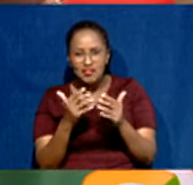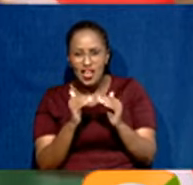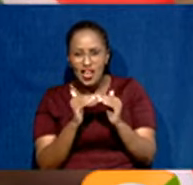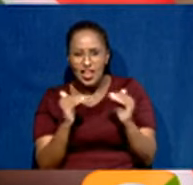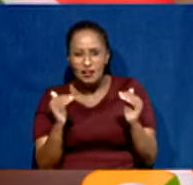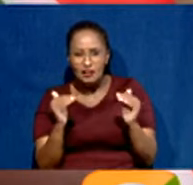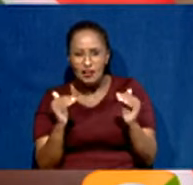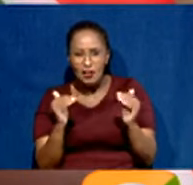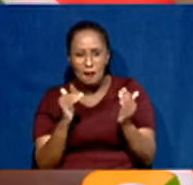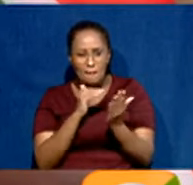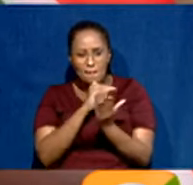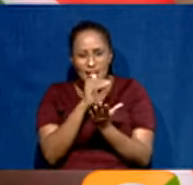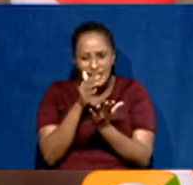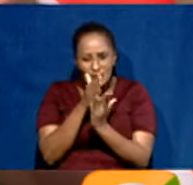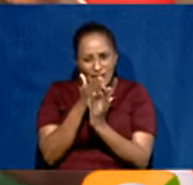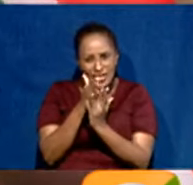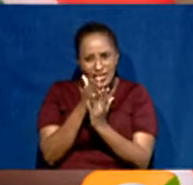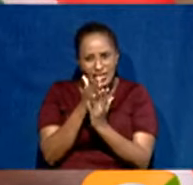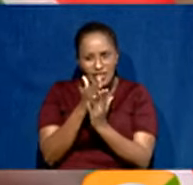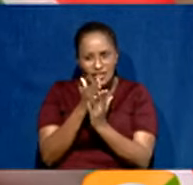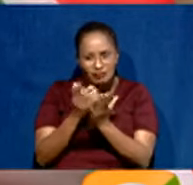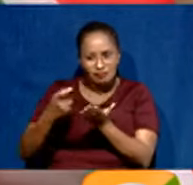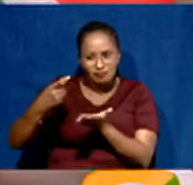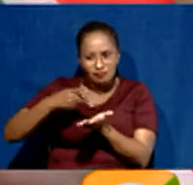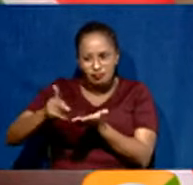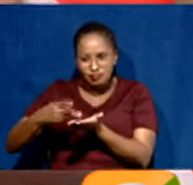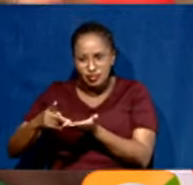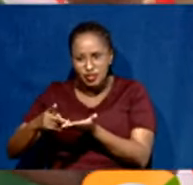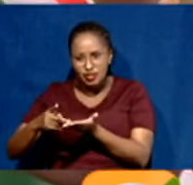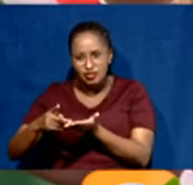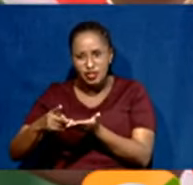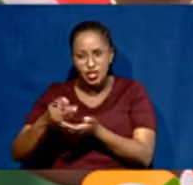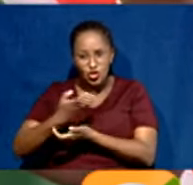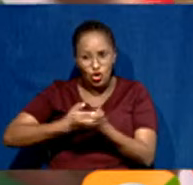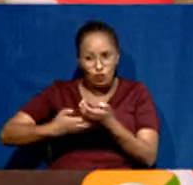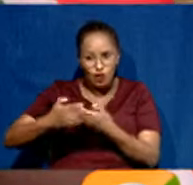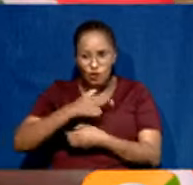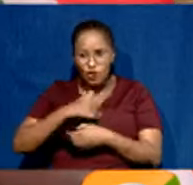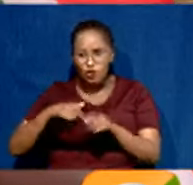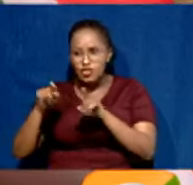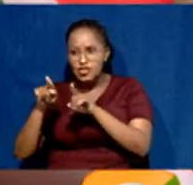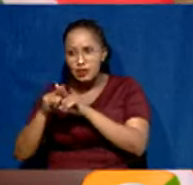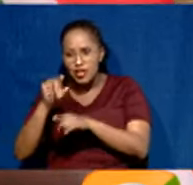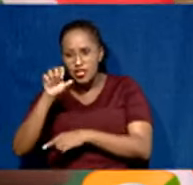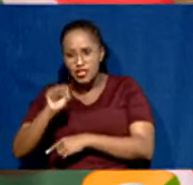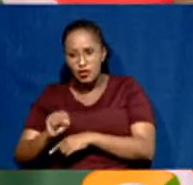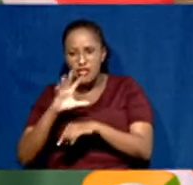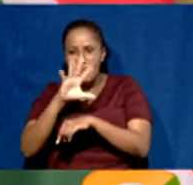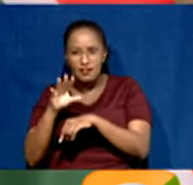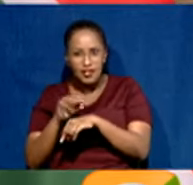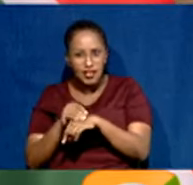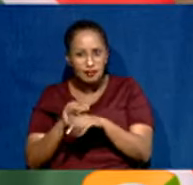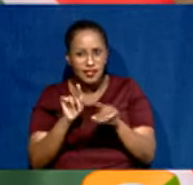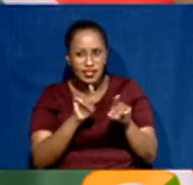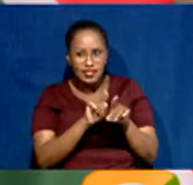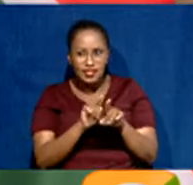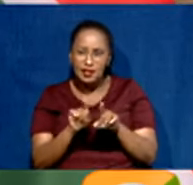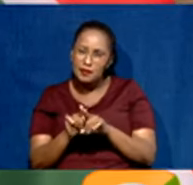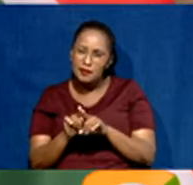middle income economy. We are in the same category as South Africa. We are in the same category